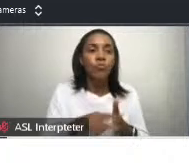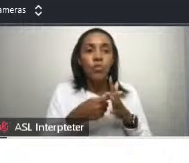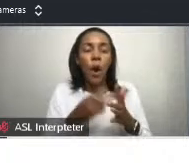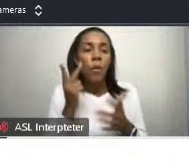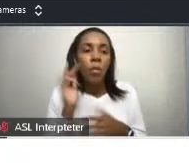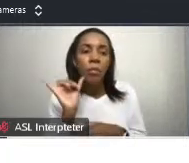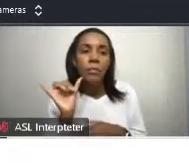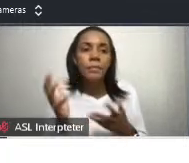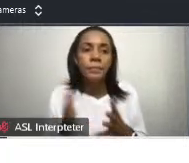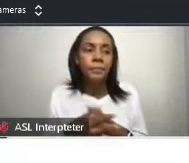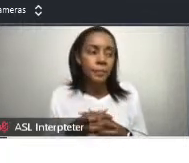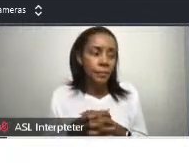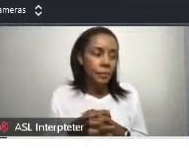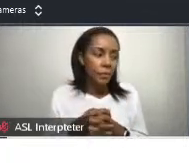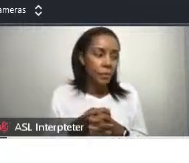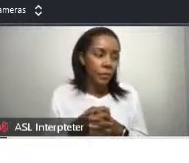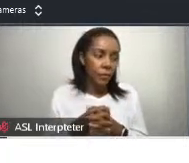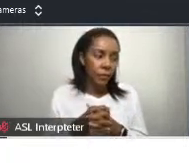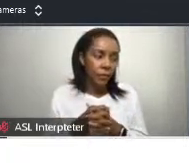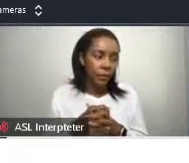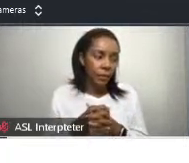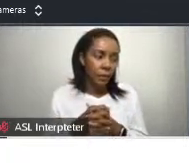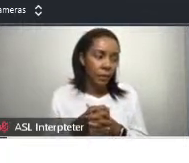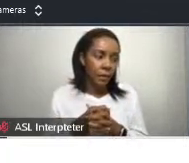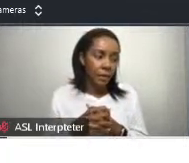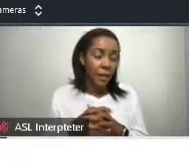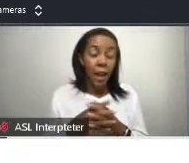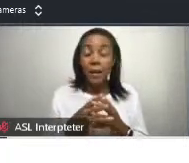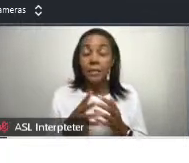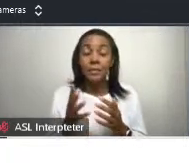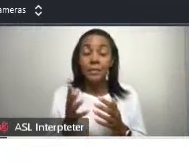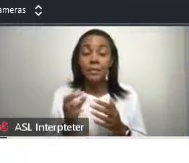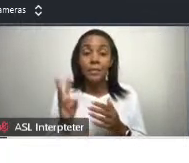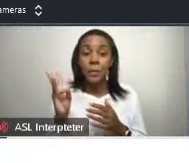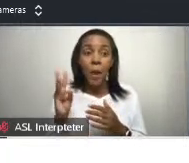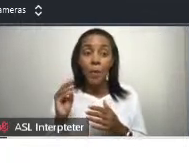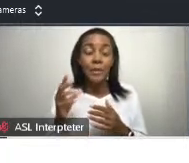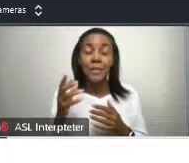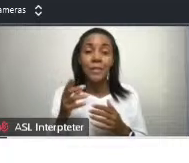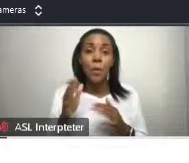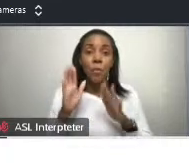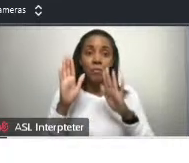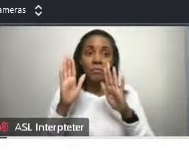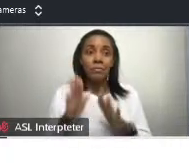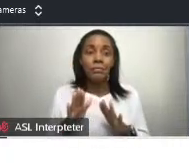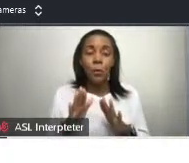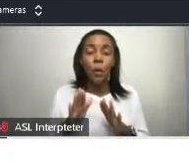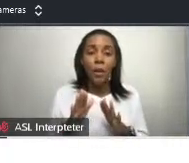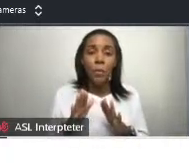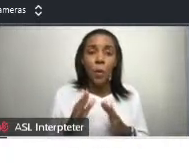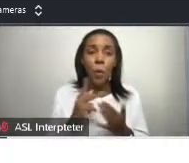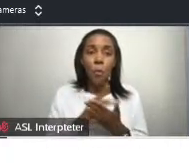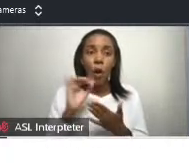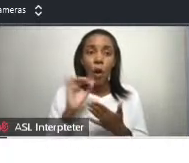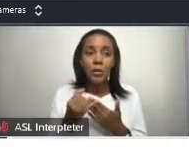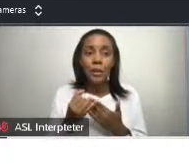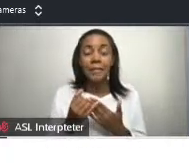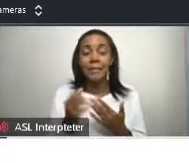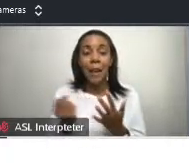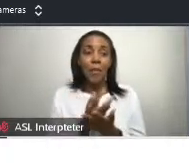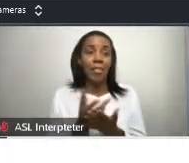look. It's just kind of an incredible project, just scope, scale, and the whole